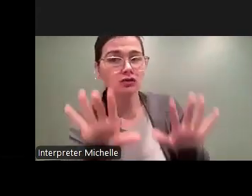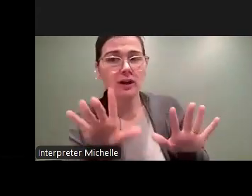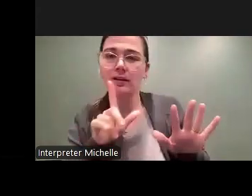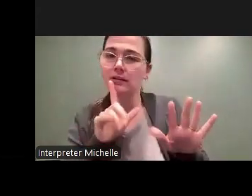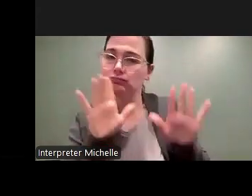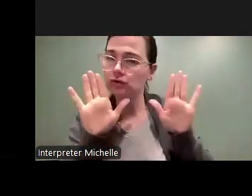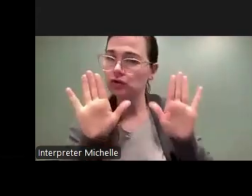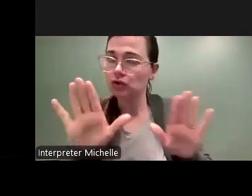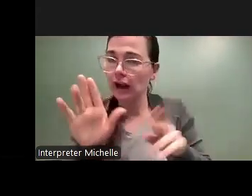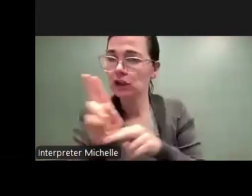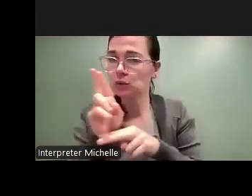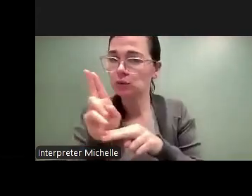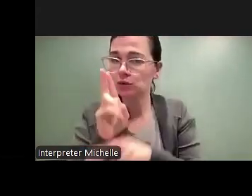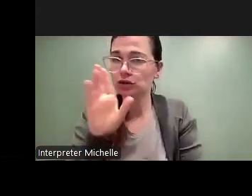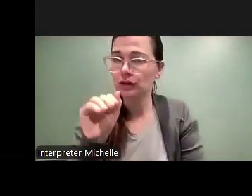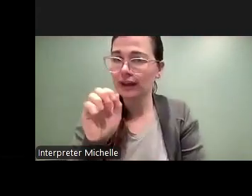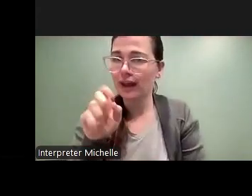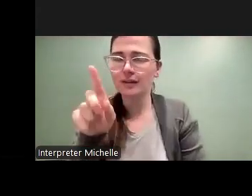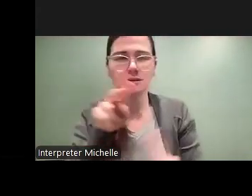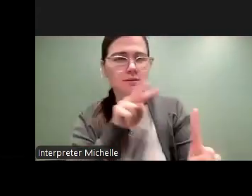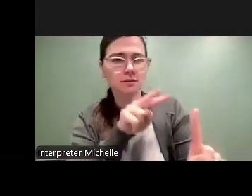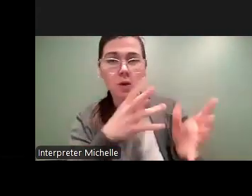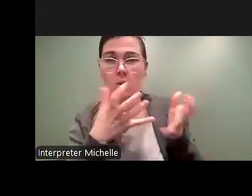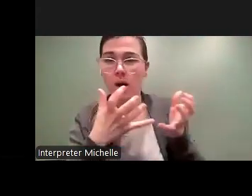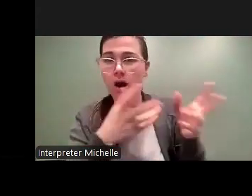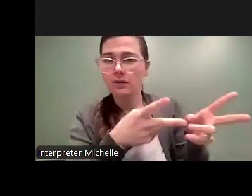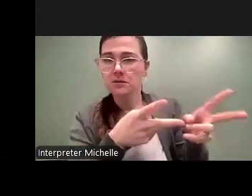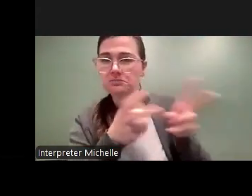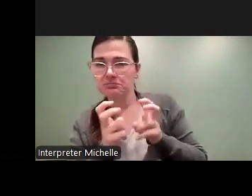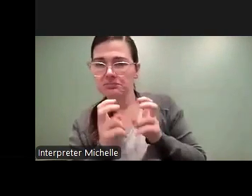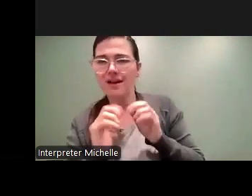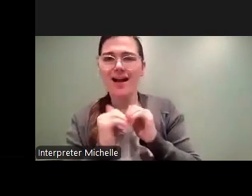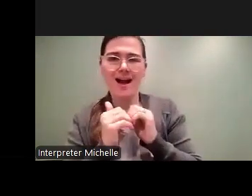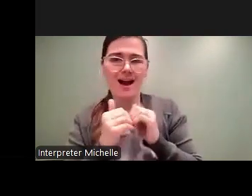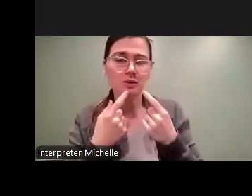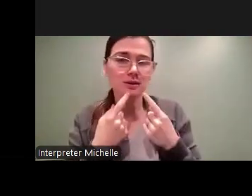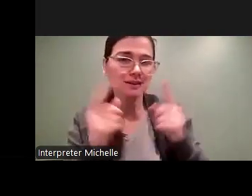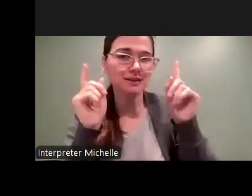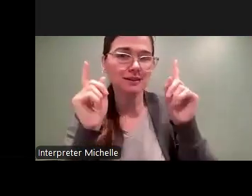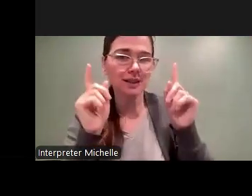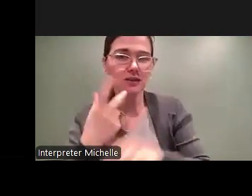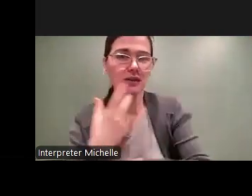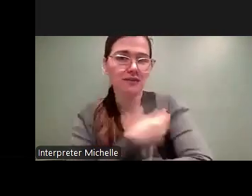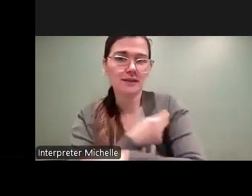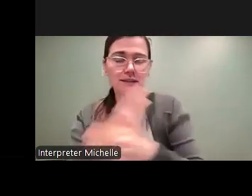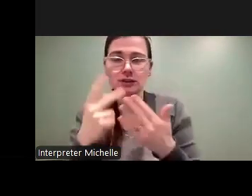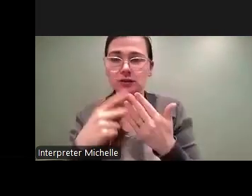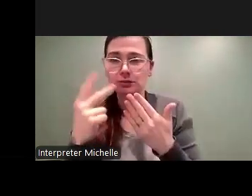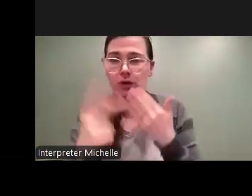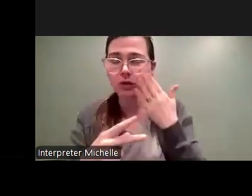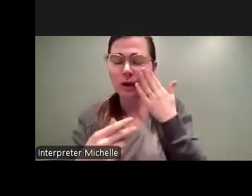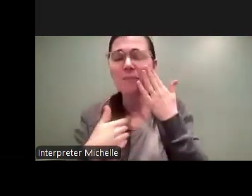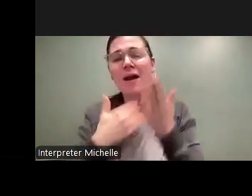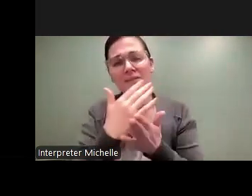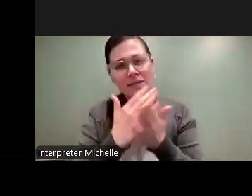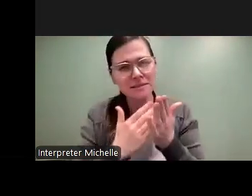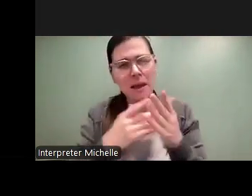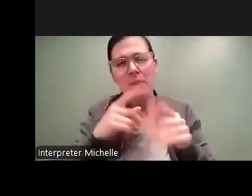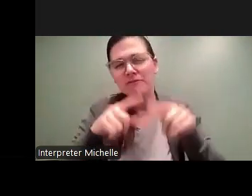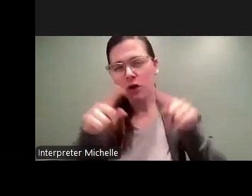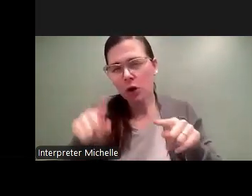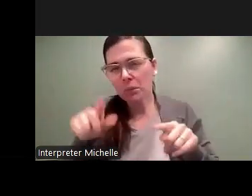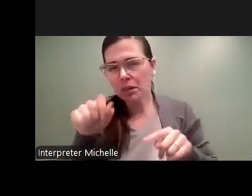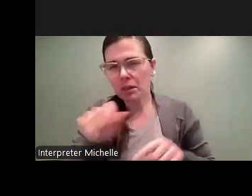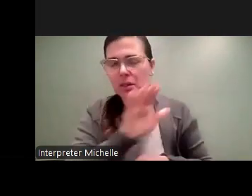successful vaccination program can happen. Of course, there are multiple variables, some that are similar in the US, some that are different. But I